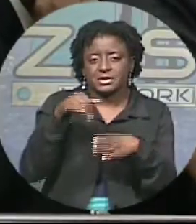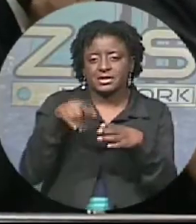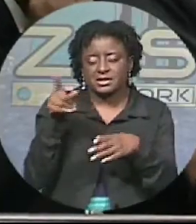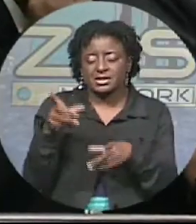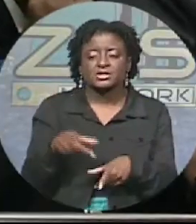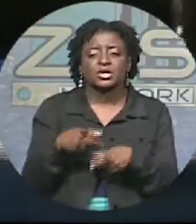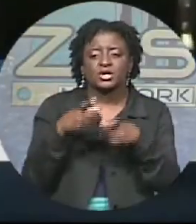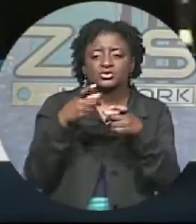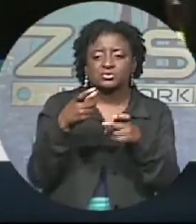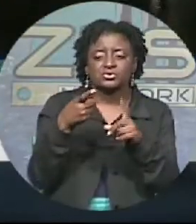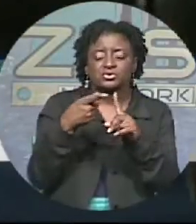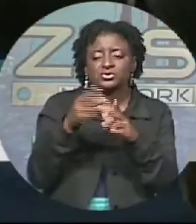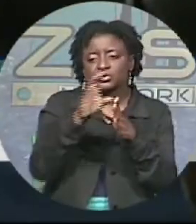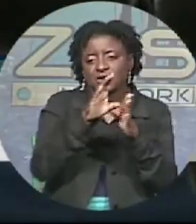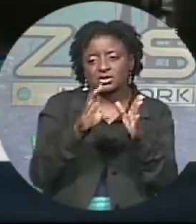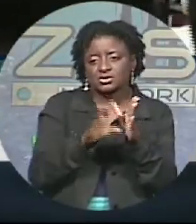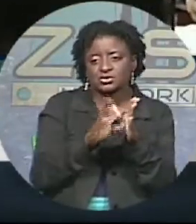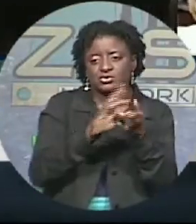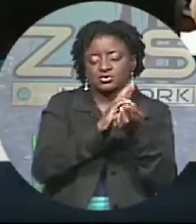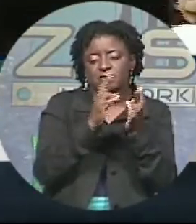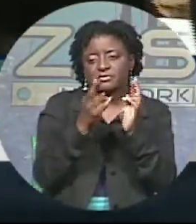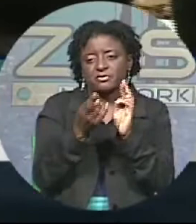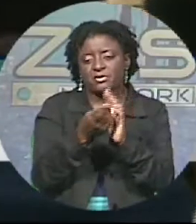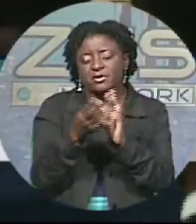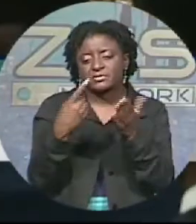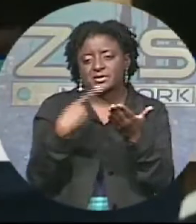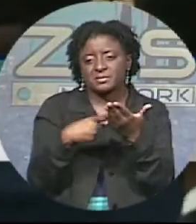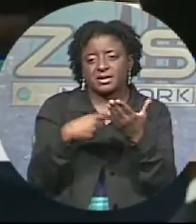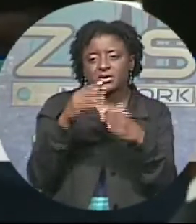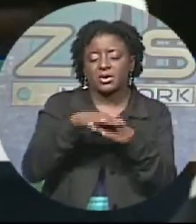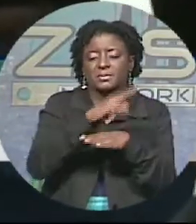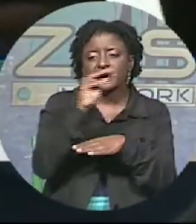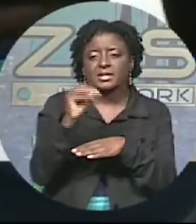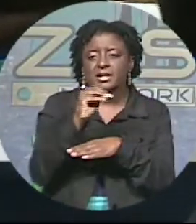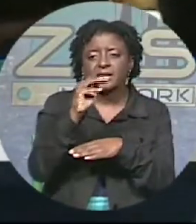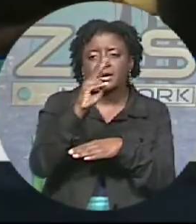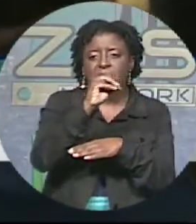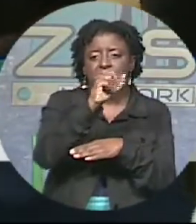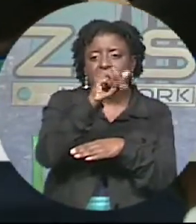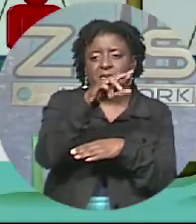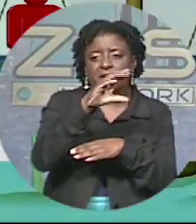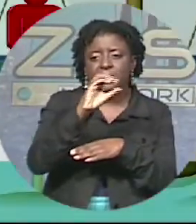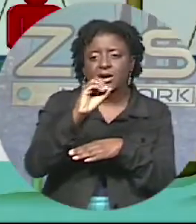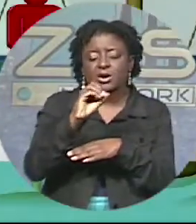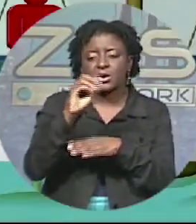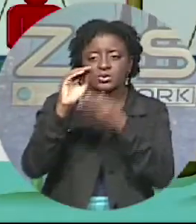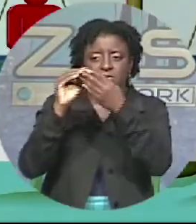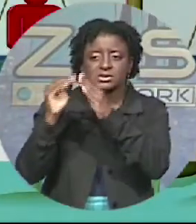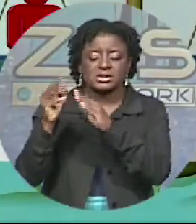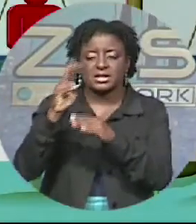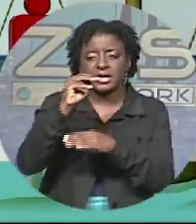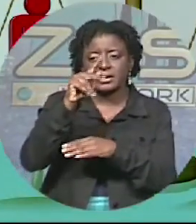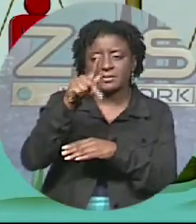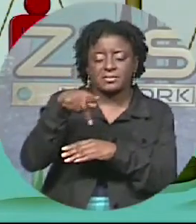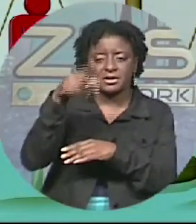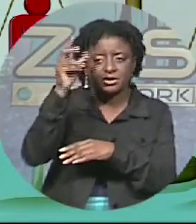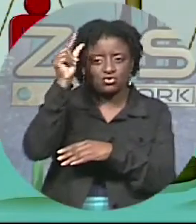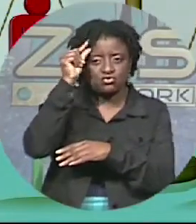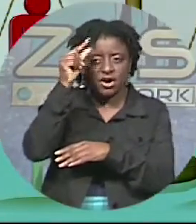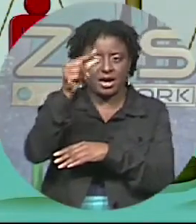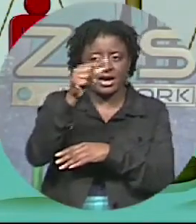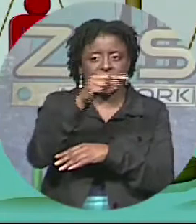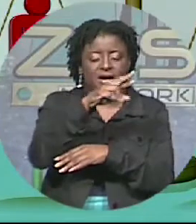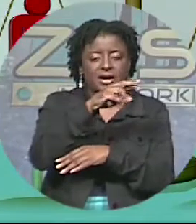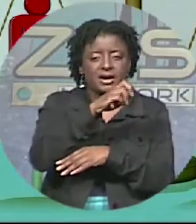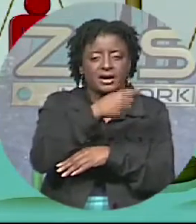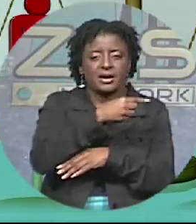the constitutional reform bill debate in Parliament Monday, Marco City MP Greg Moss objected to Bills 2 and 4 of